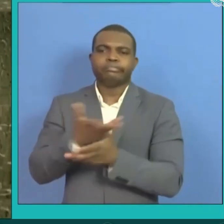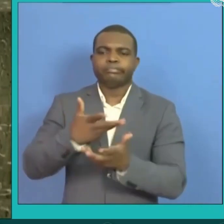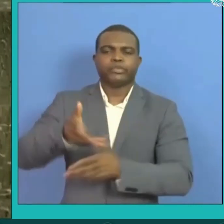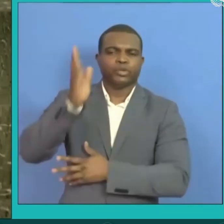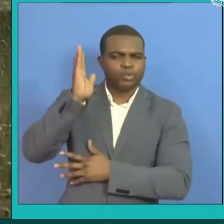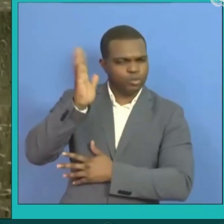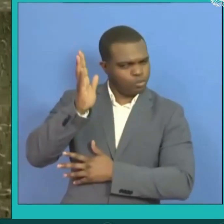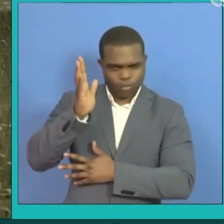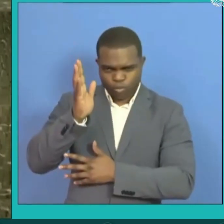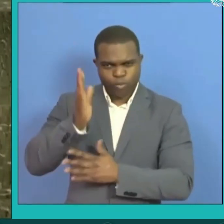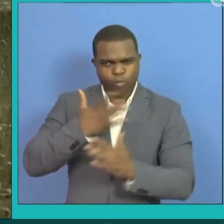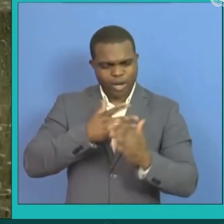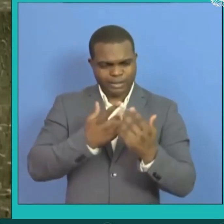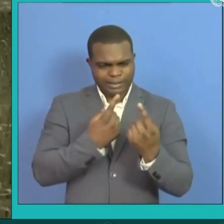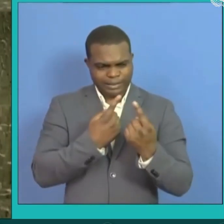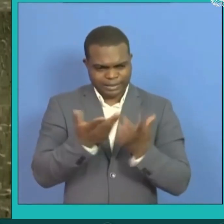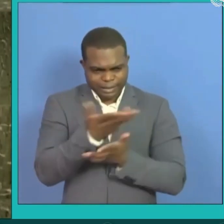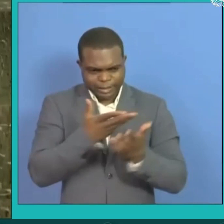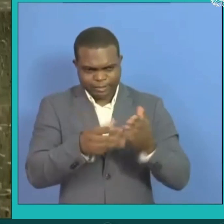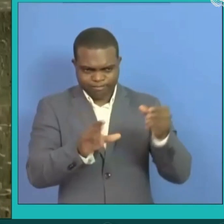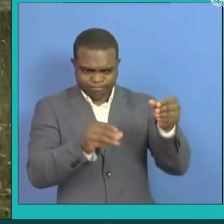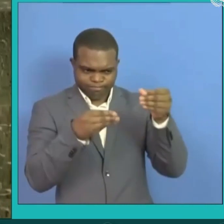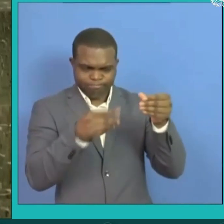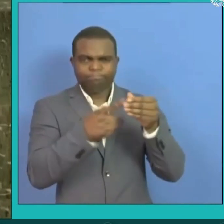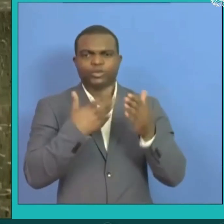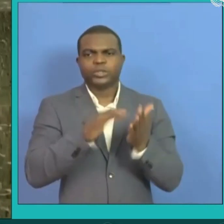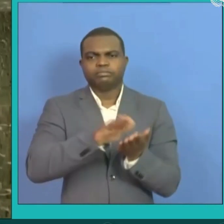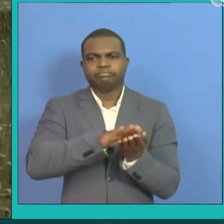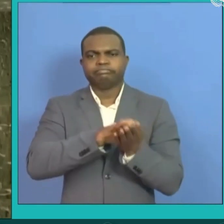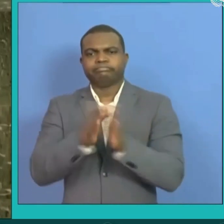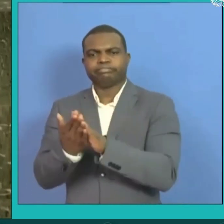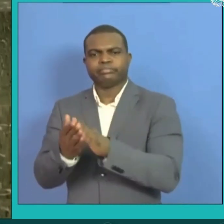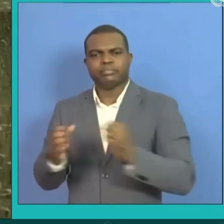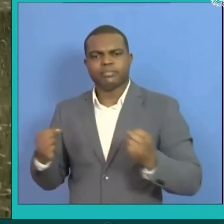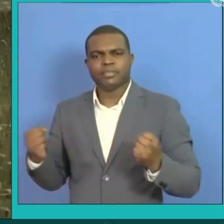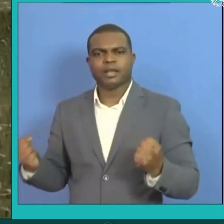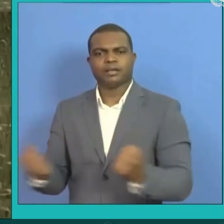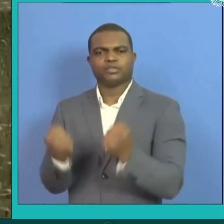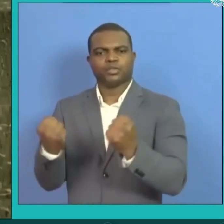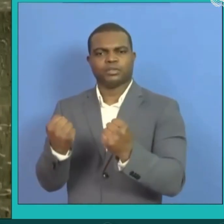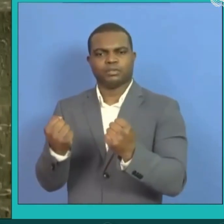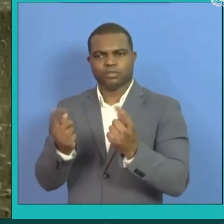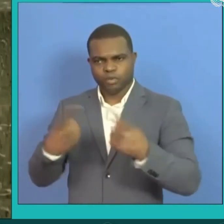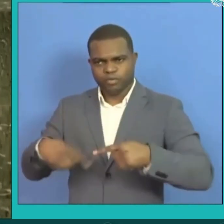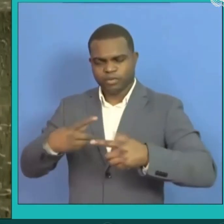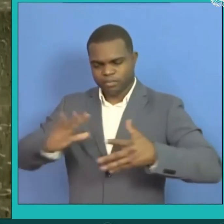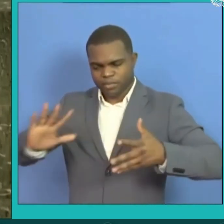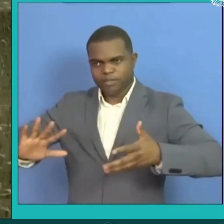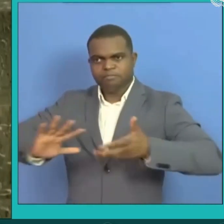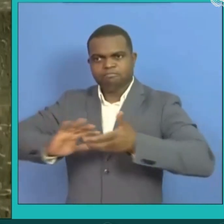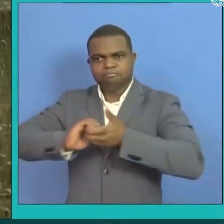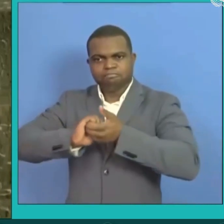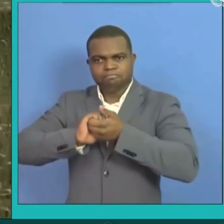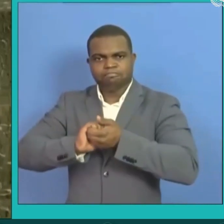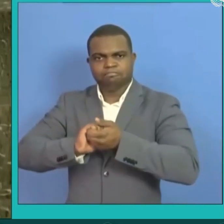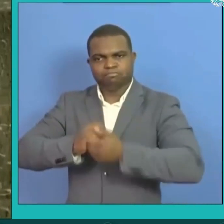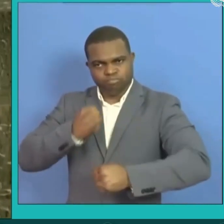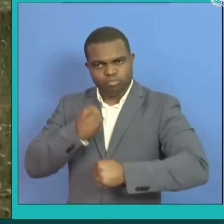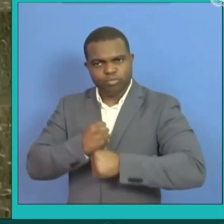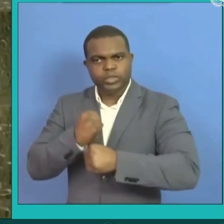partner, prepared to work with all to ensure the full and meaningful implementation of the